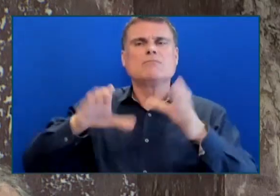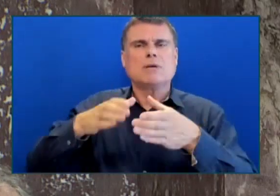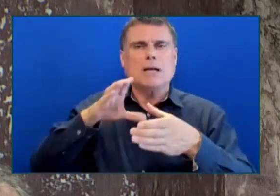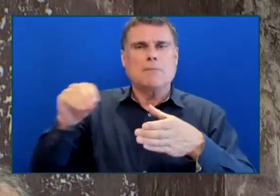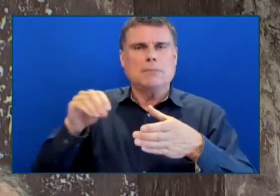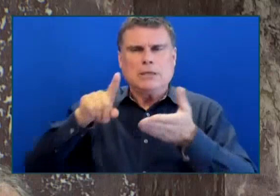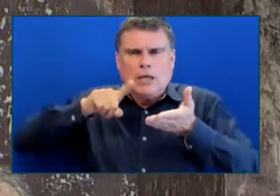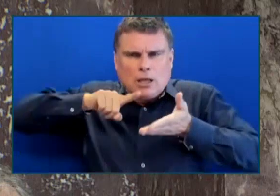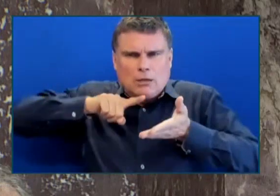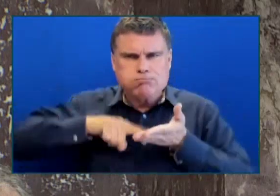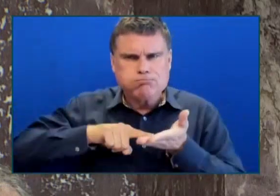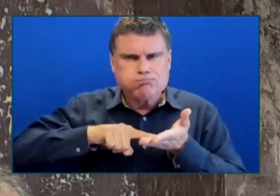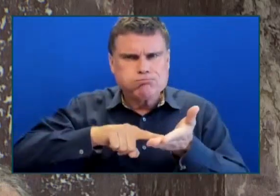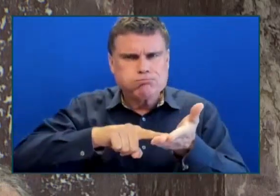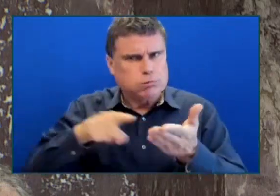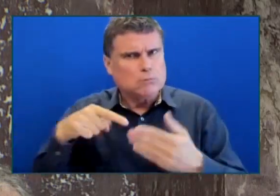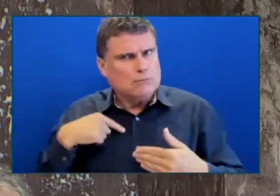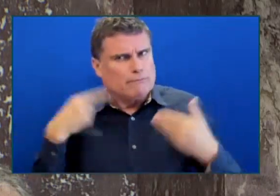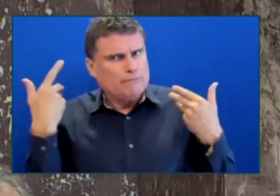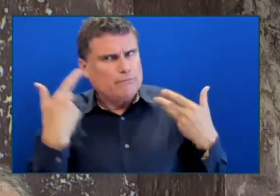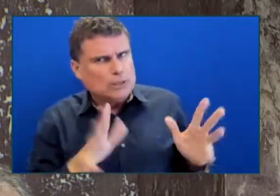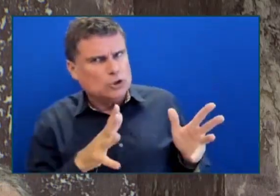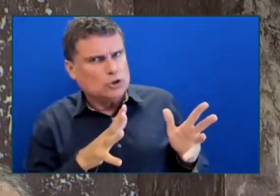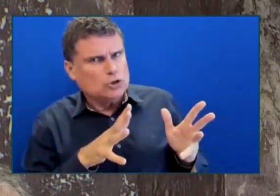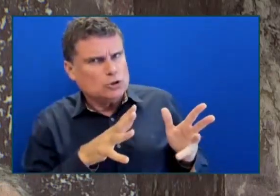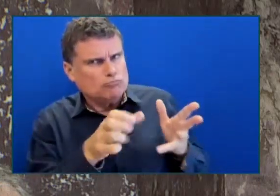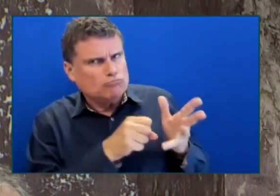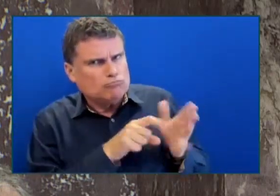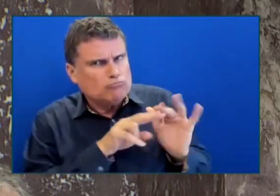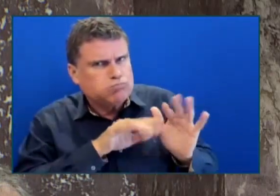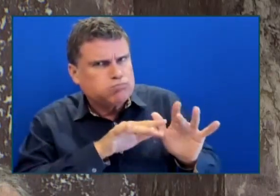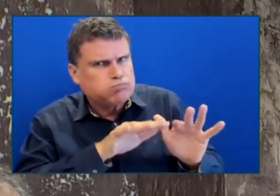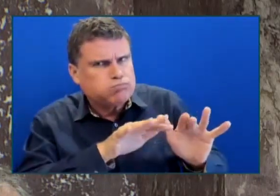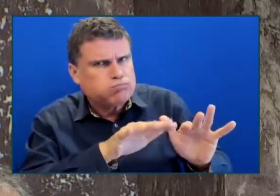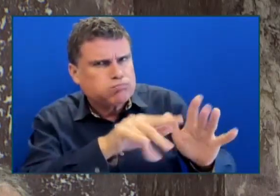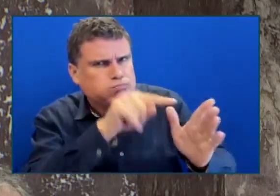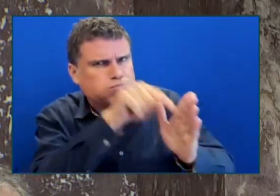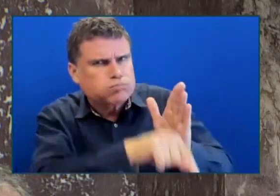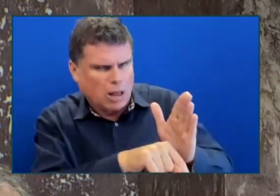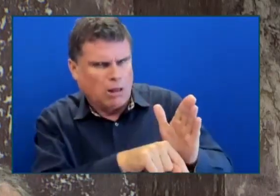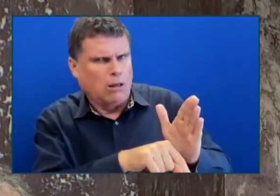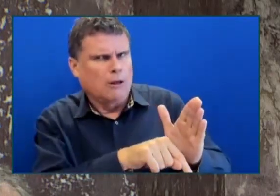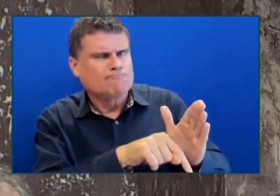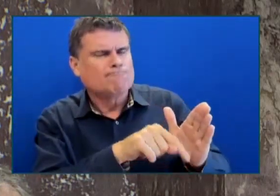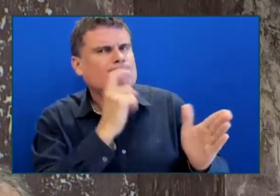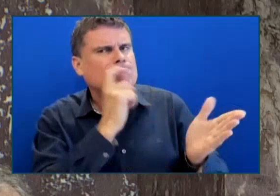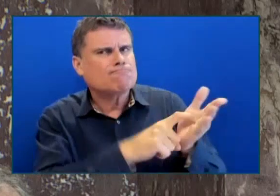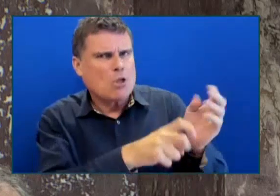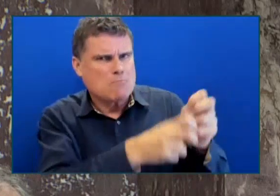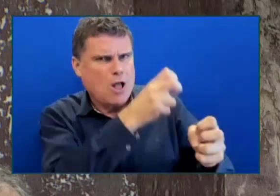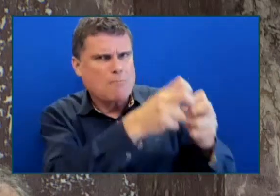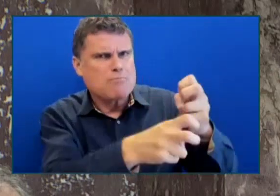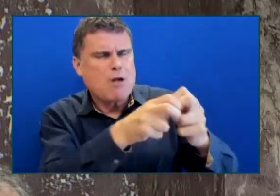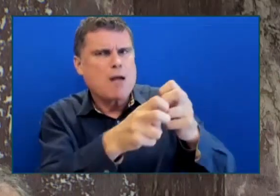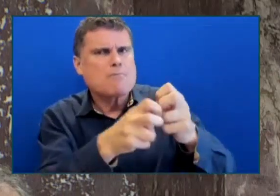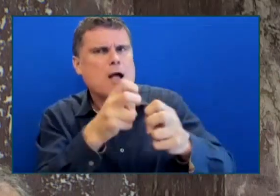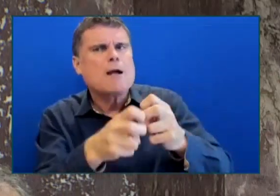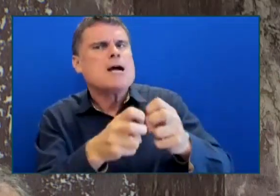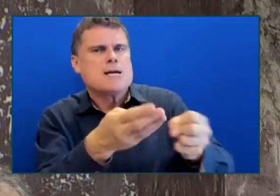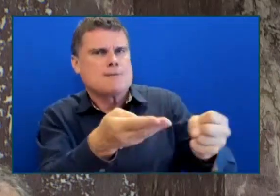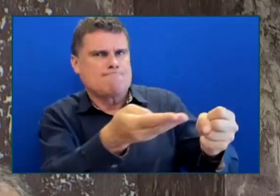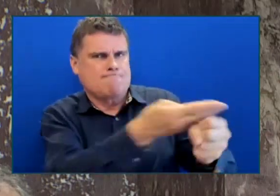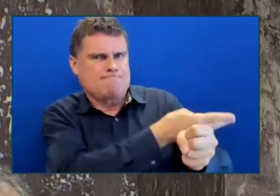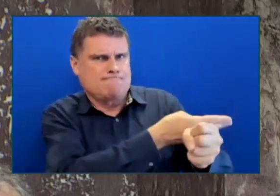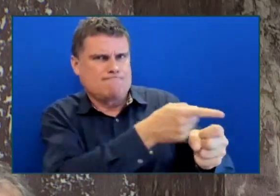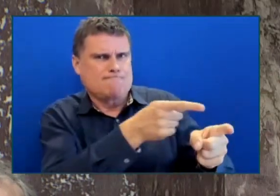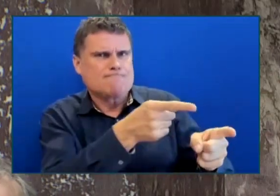flags here, there's some serious issues, and we need to take further action. And that's what the Premier did, Honourable Speaker. He took action when he saw something inappropriate. Now, what